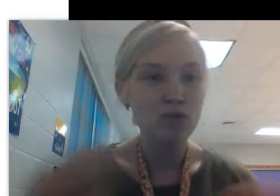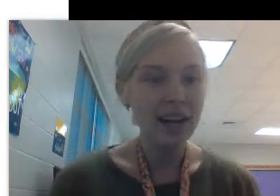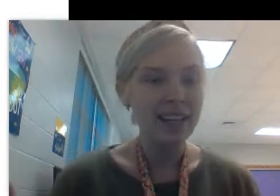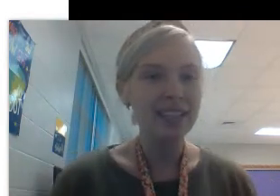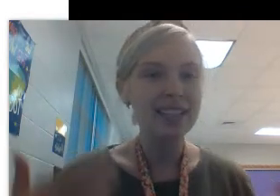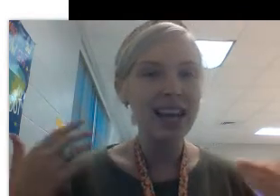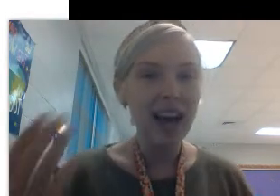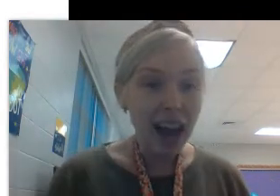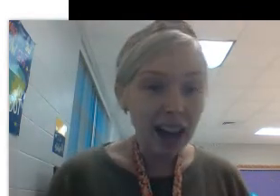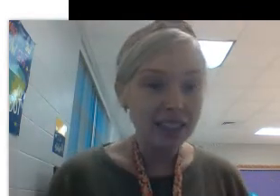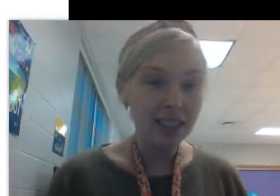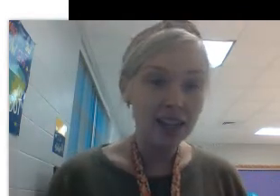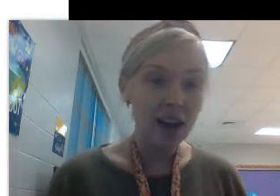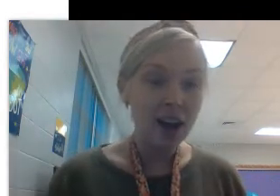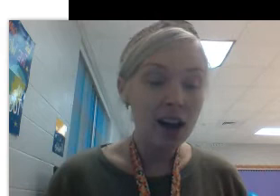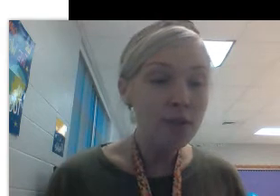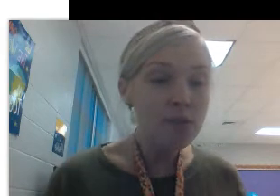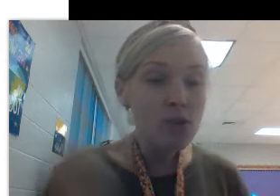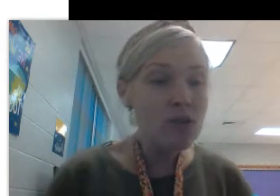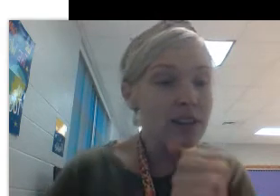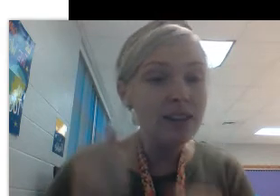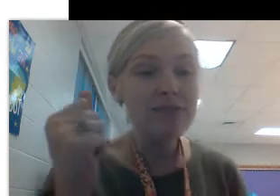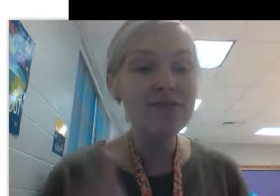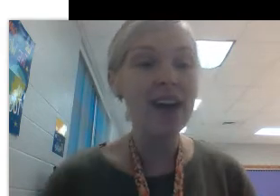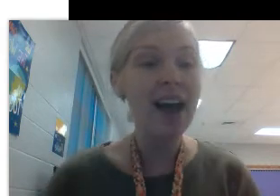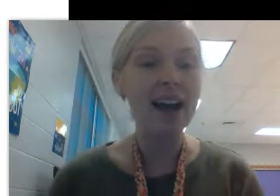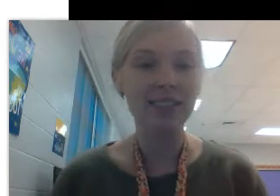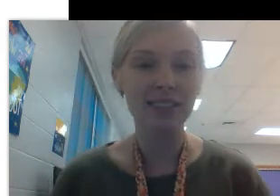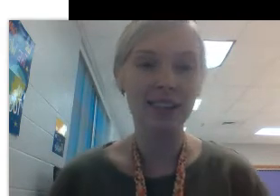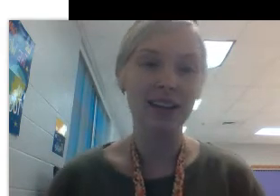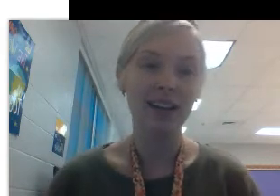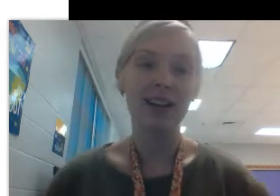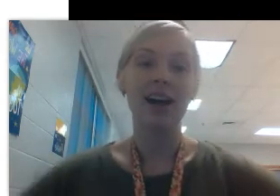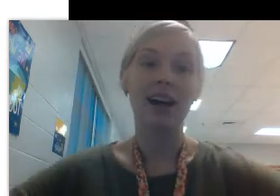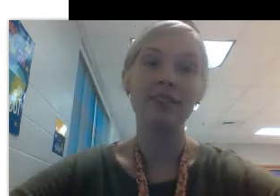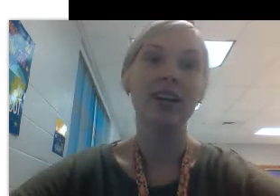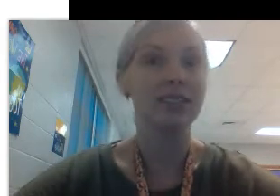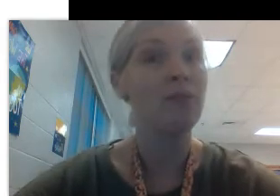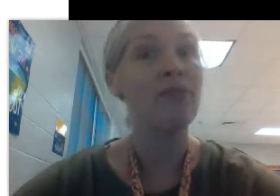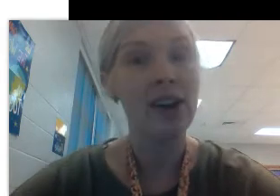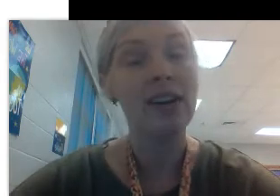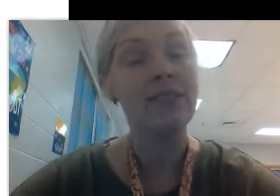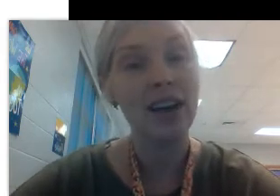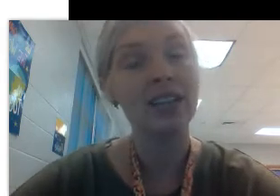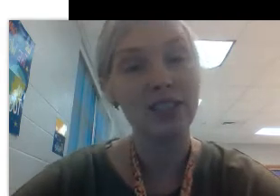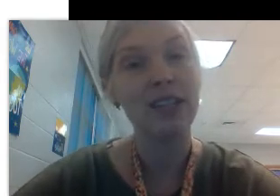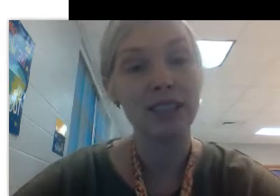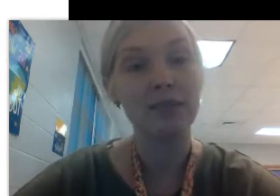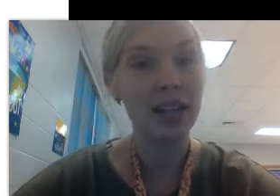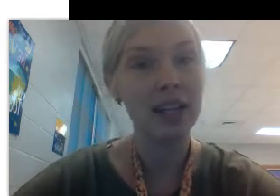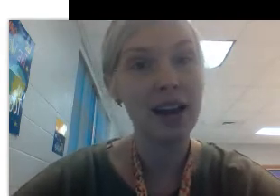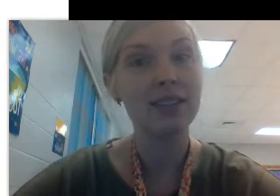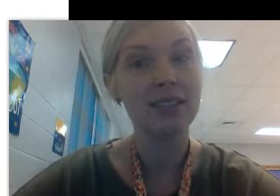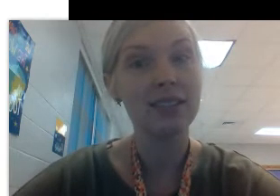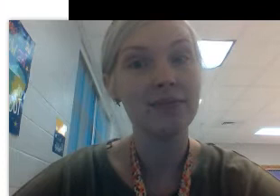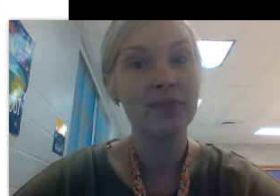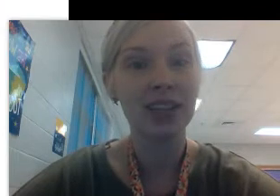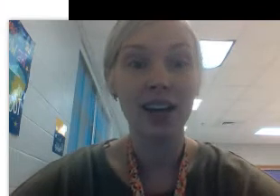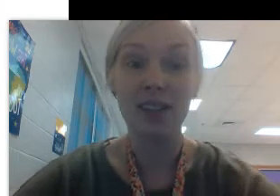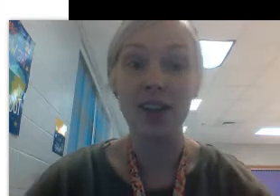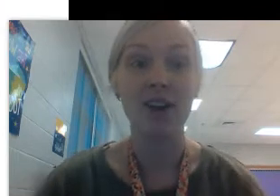That's right. It's the act of moving fast. I've got some very fast friends in my